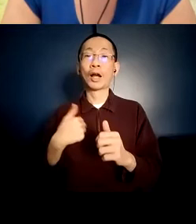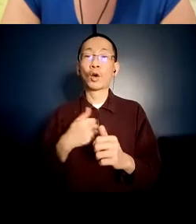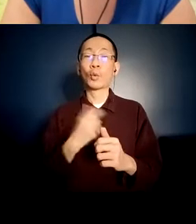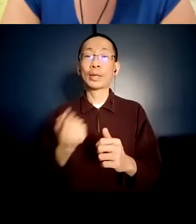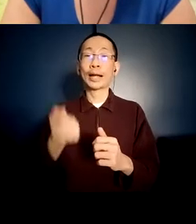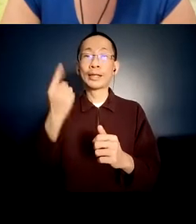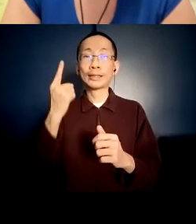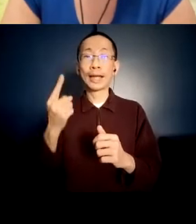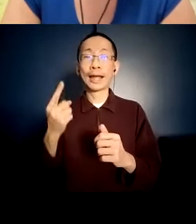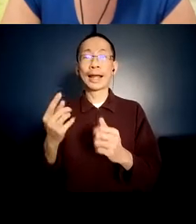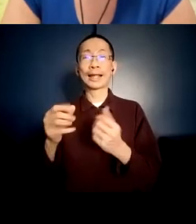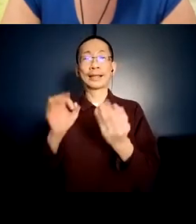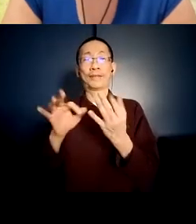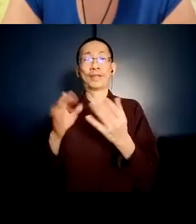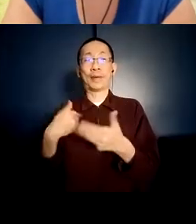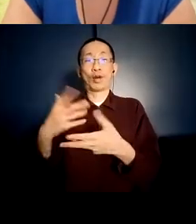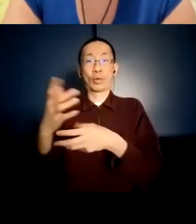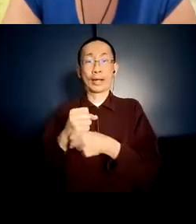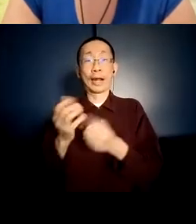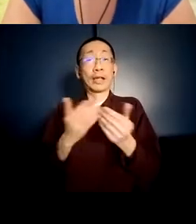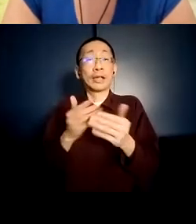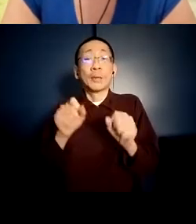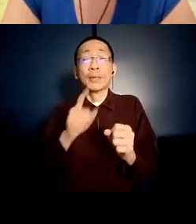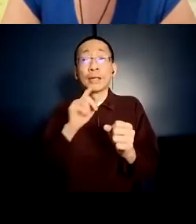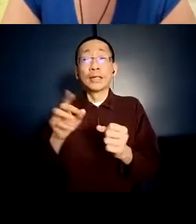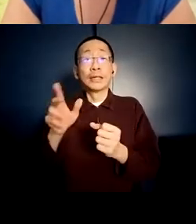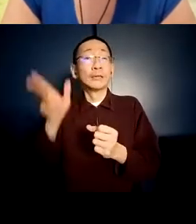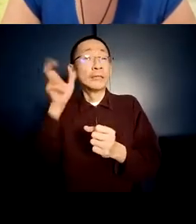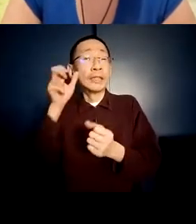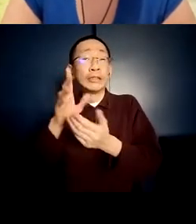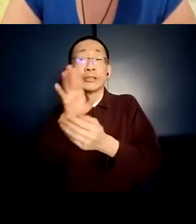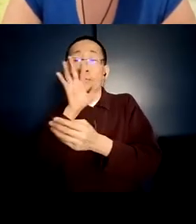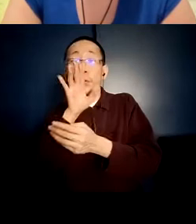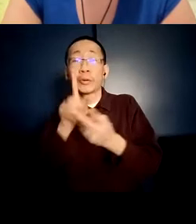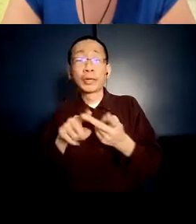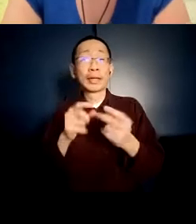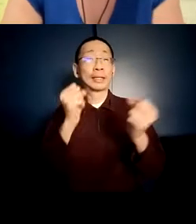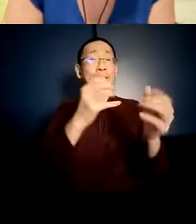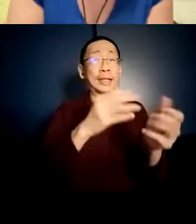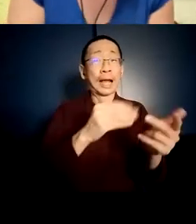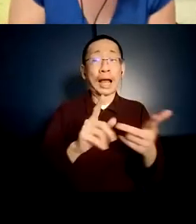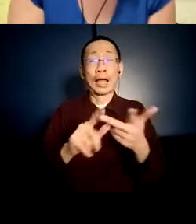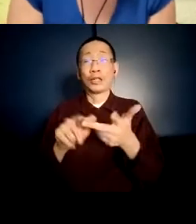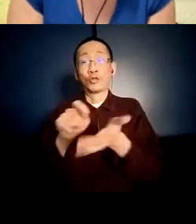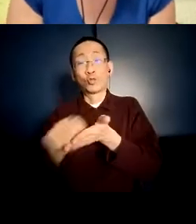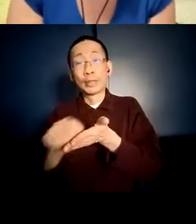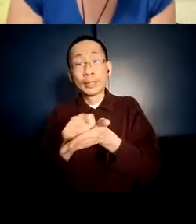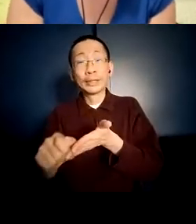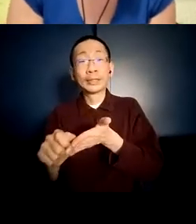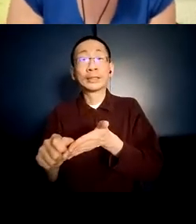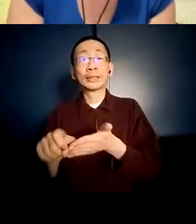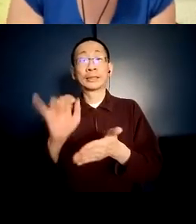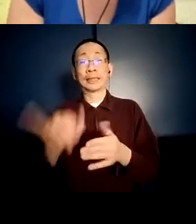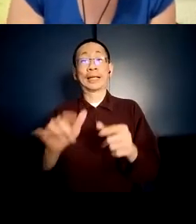the input that we're getting, whether it's spoken input, signed input, written input. That's